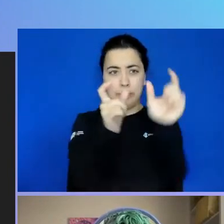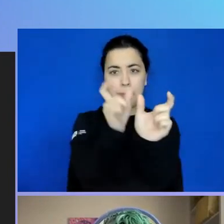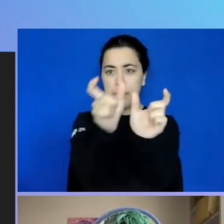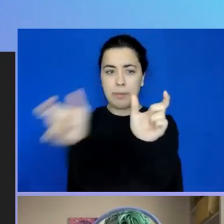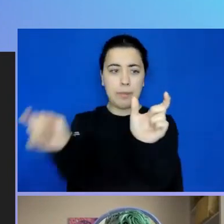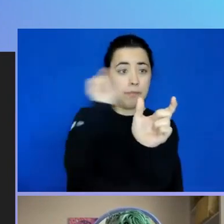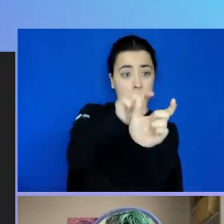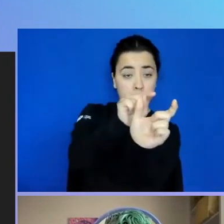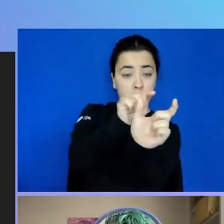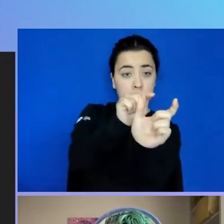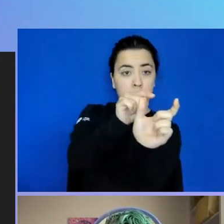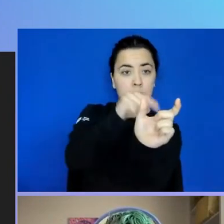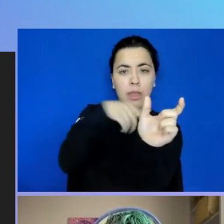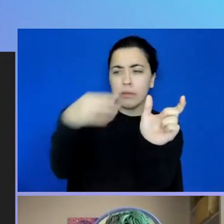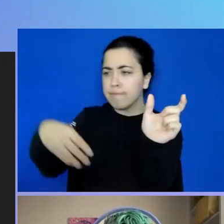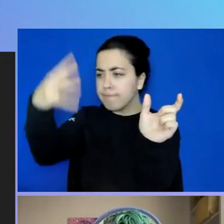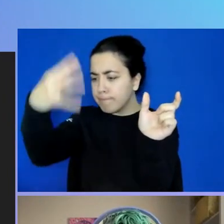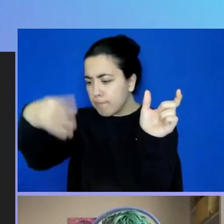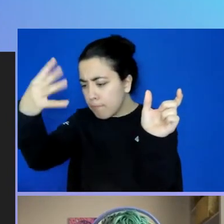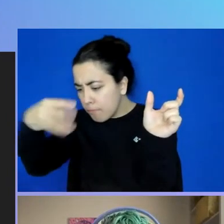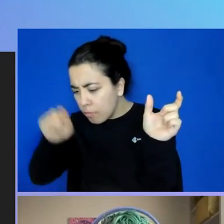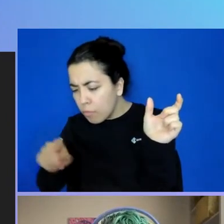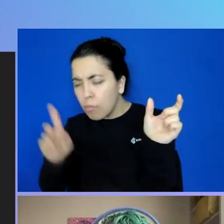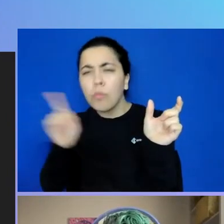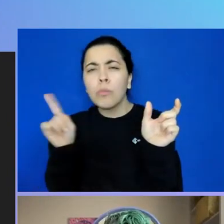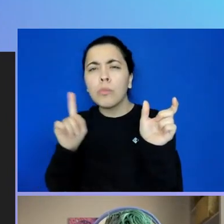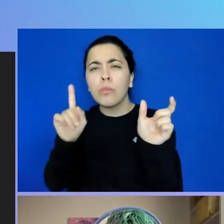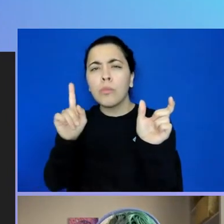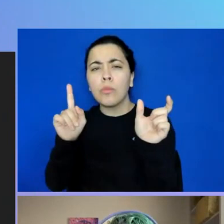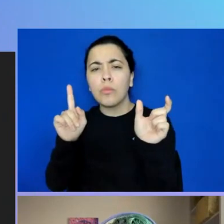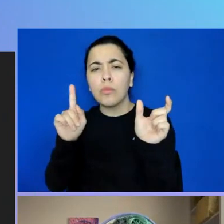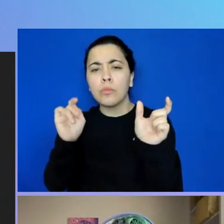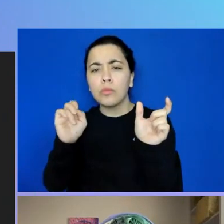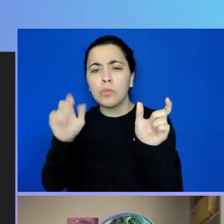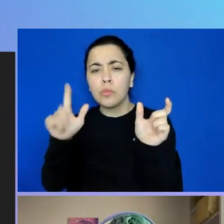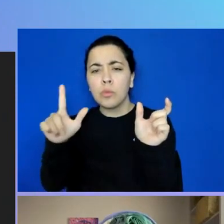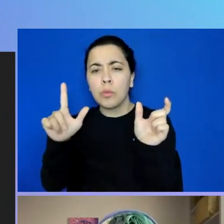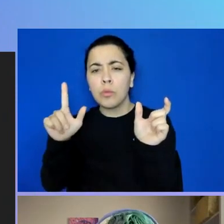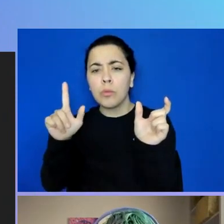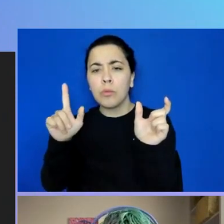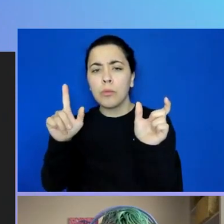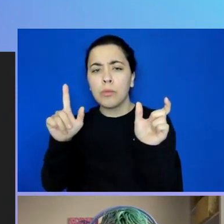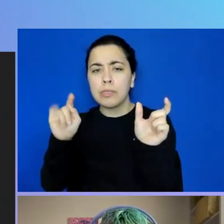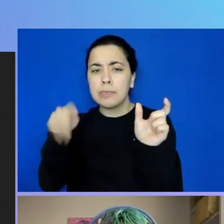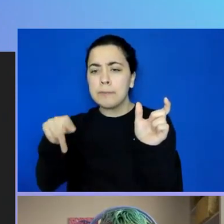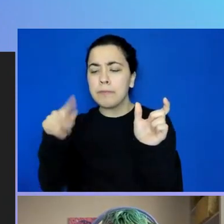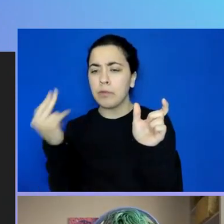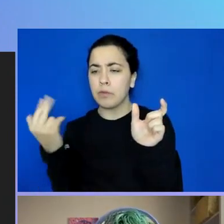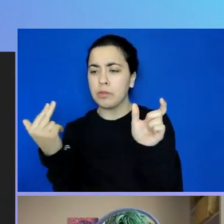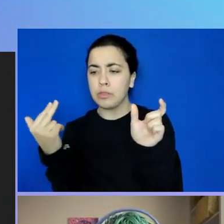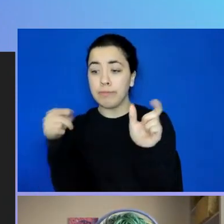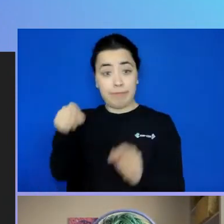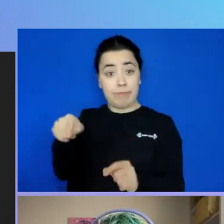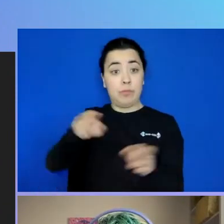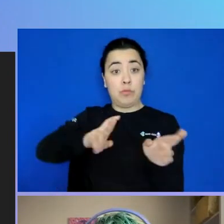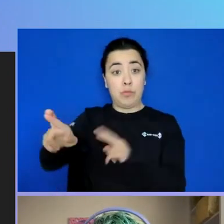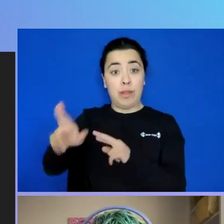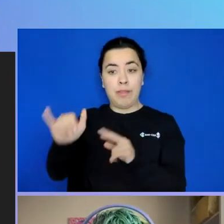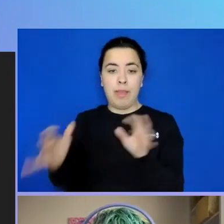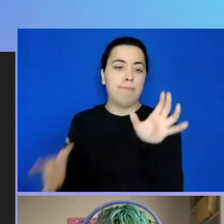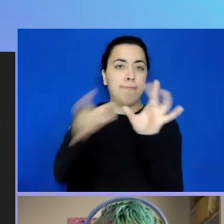in the DOM to find tooltip 13. And there it is, which is the tooltip that's associated with the top